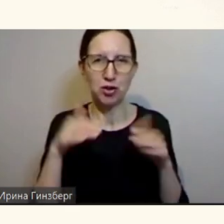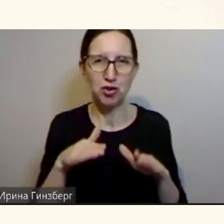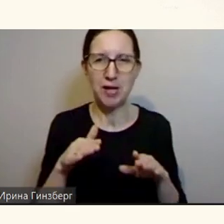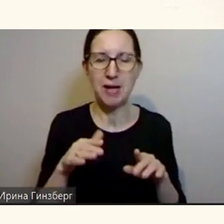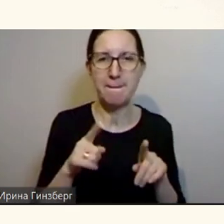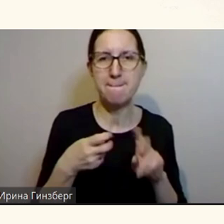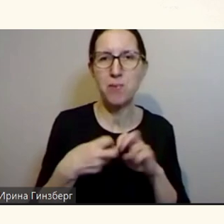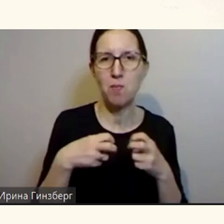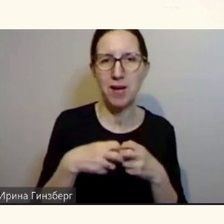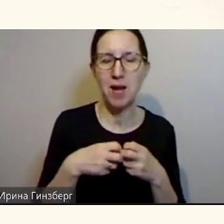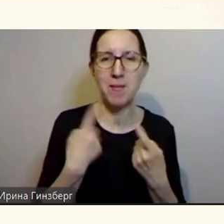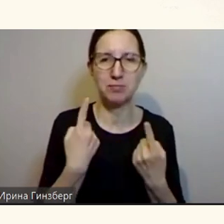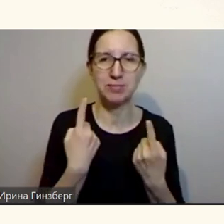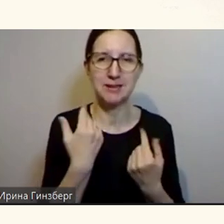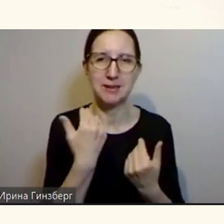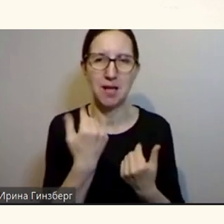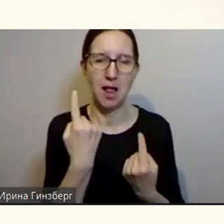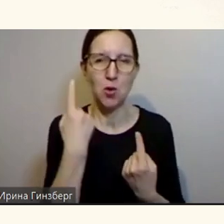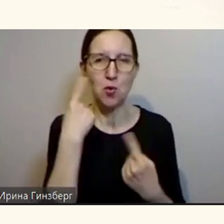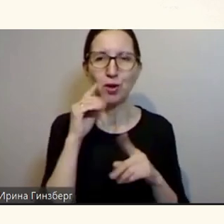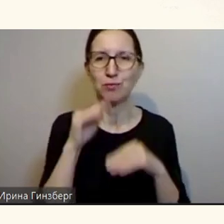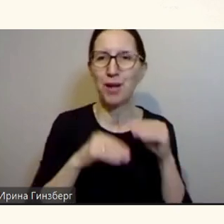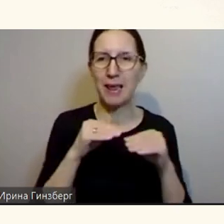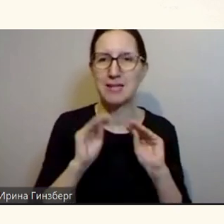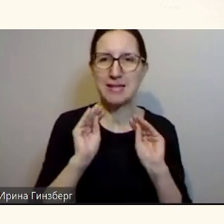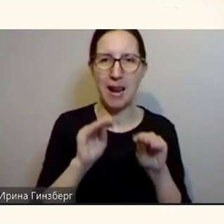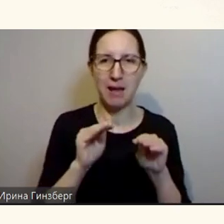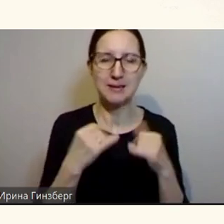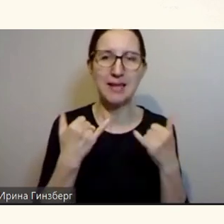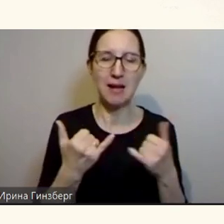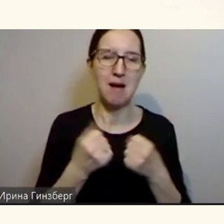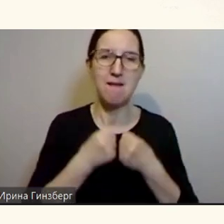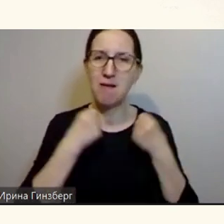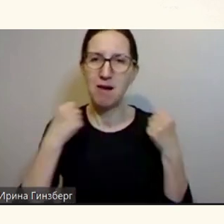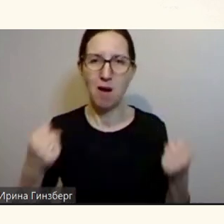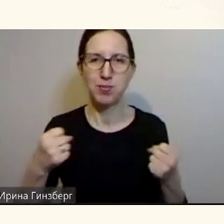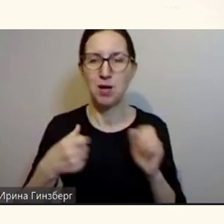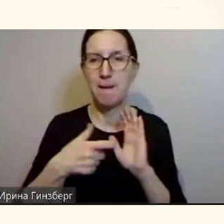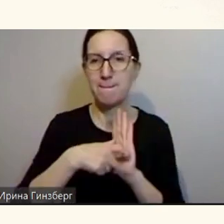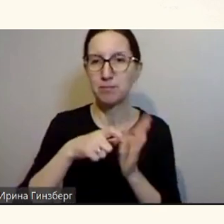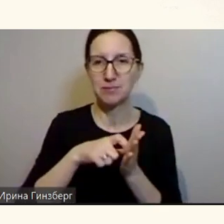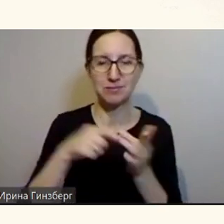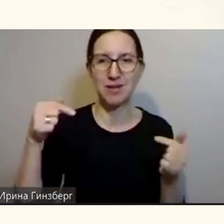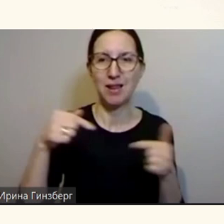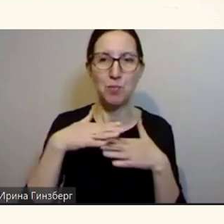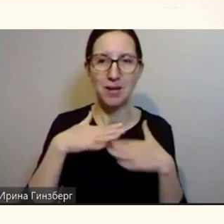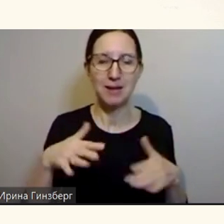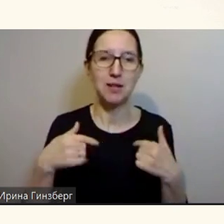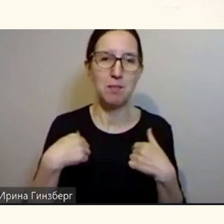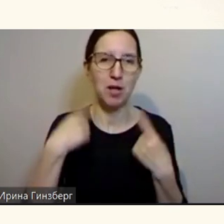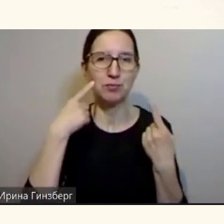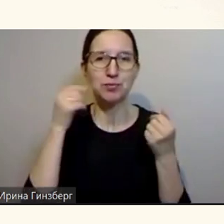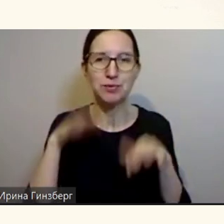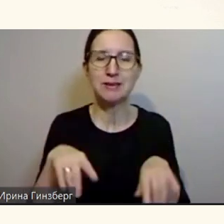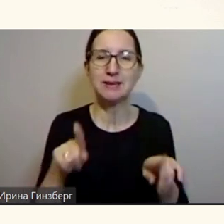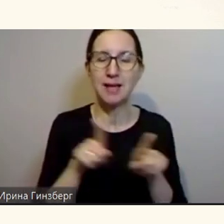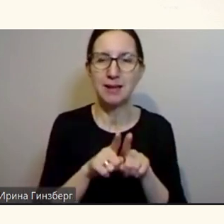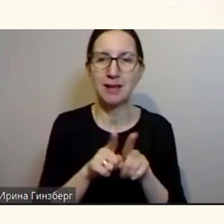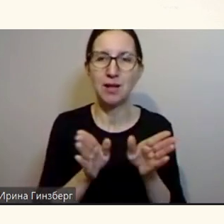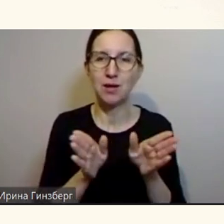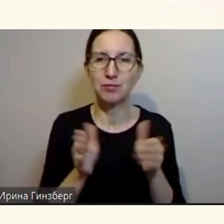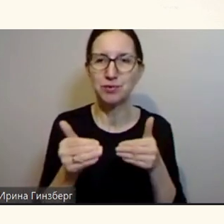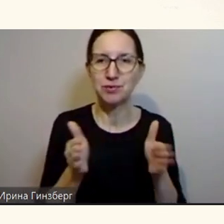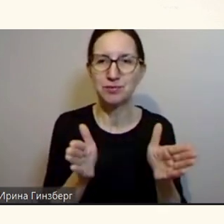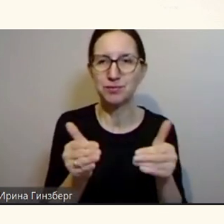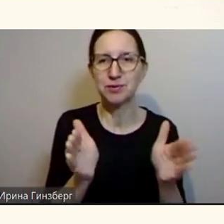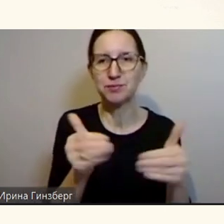Okay, so Alina, I don't know if you want to talk a little bit about we talked a little bit already about how the Pushkin